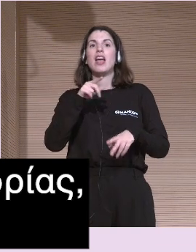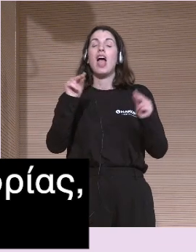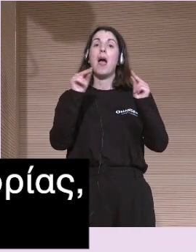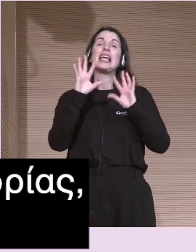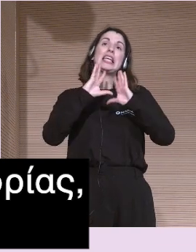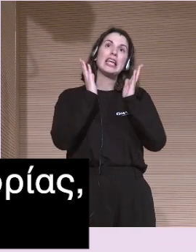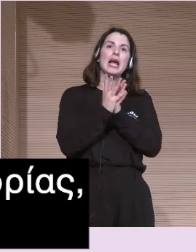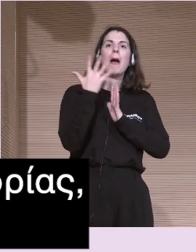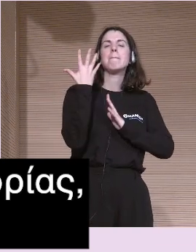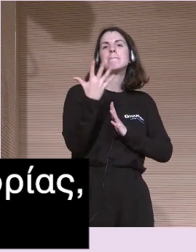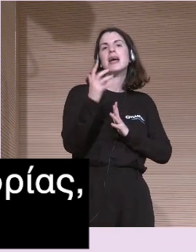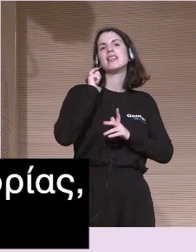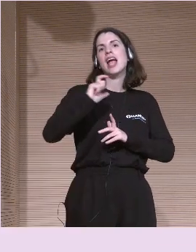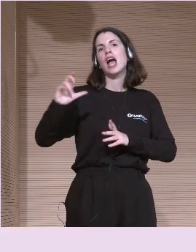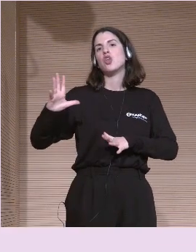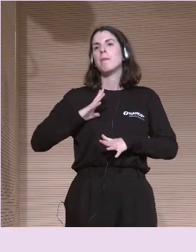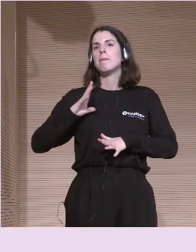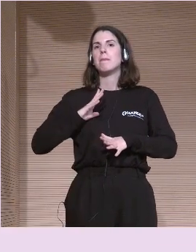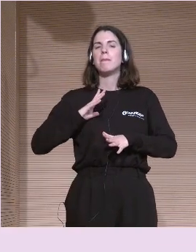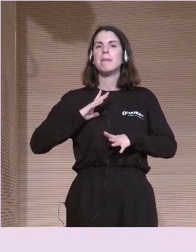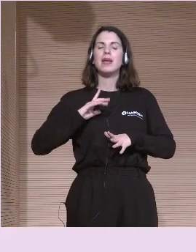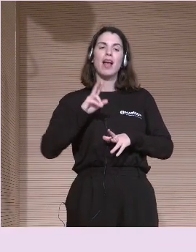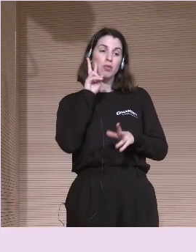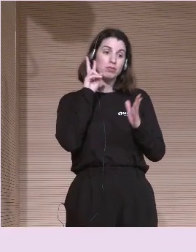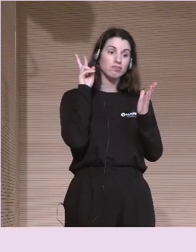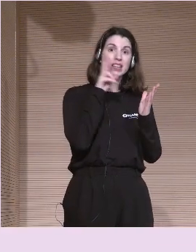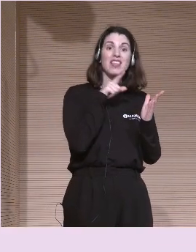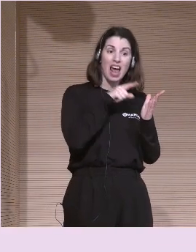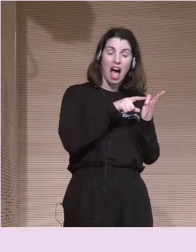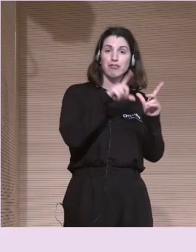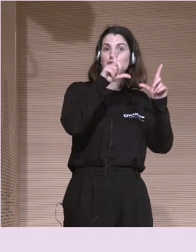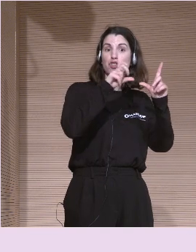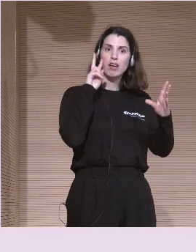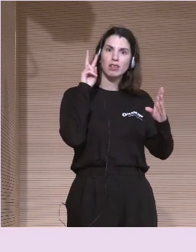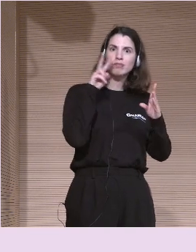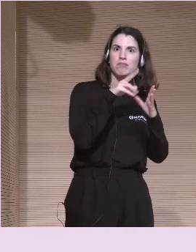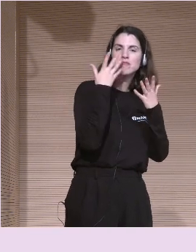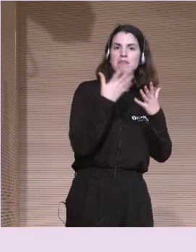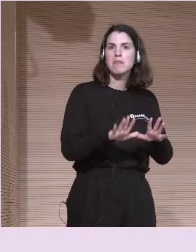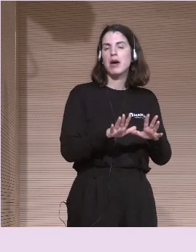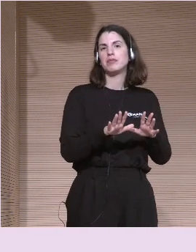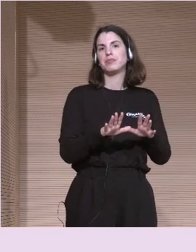of kind of framing that debate. So I think this is the museum being kind of conversational, you know, beyond the museum.